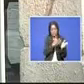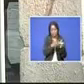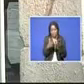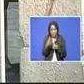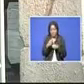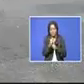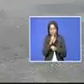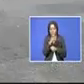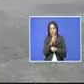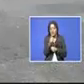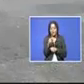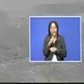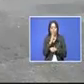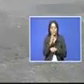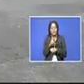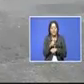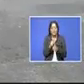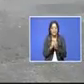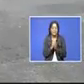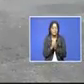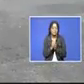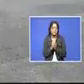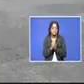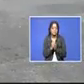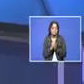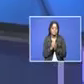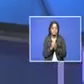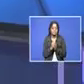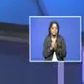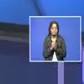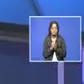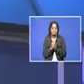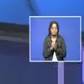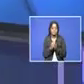sure they're okay. Kelsey Johnson, ZNS Total Sports.